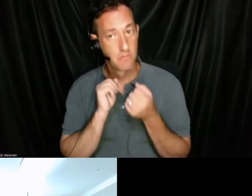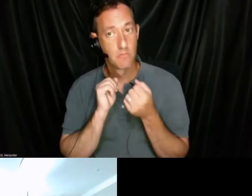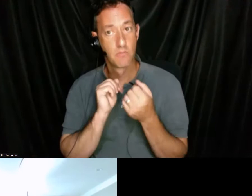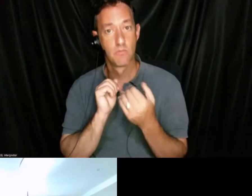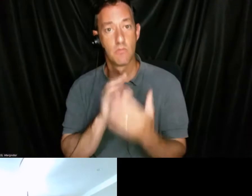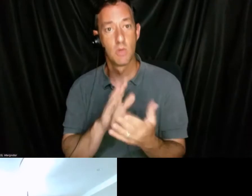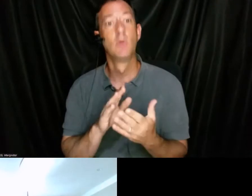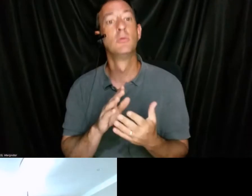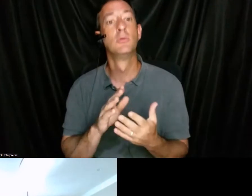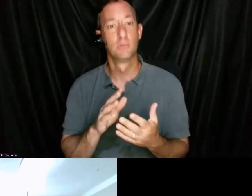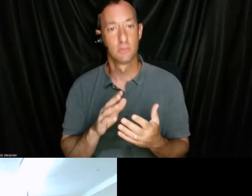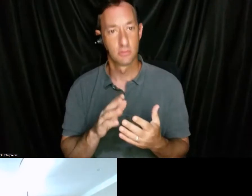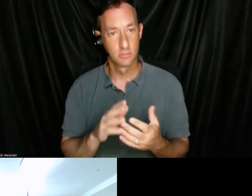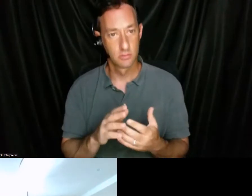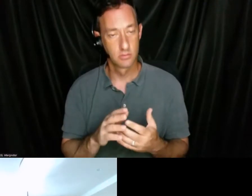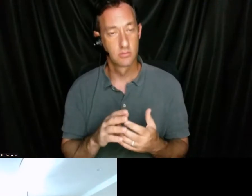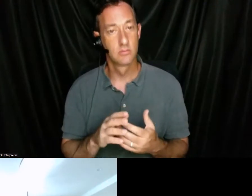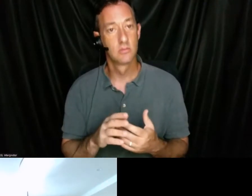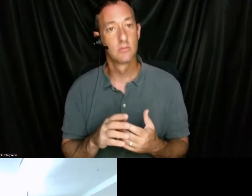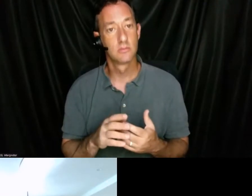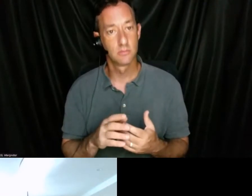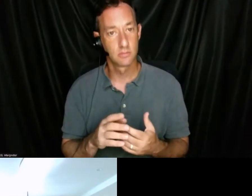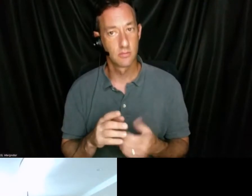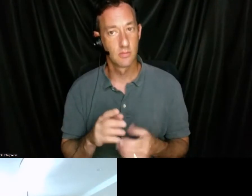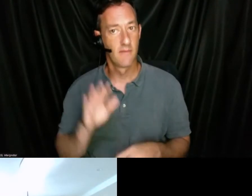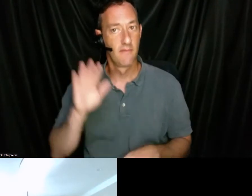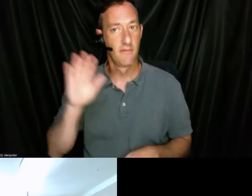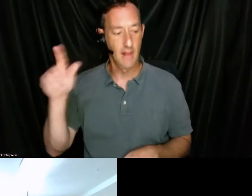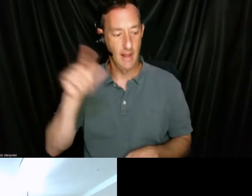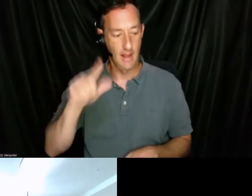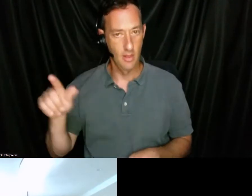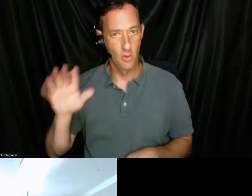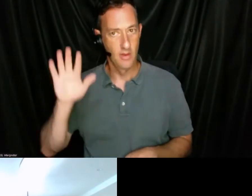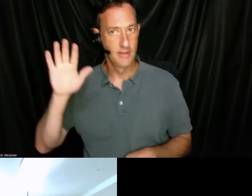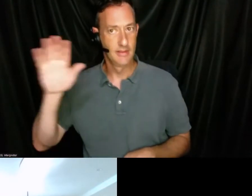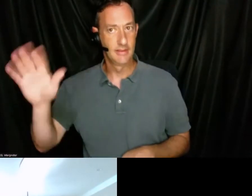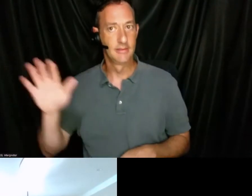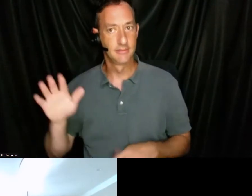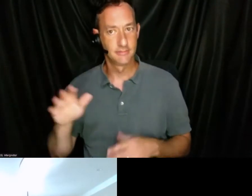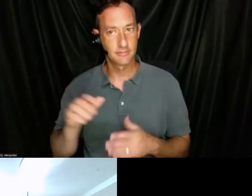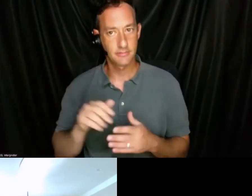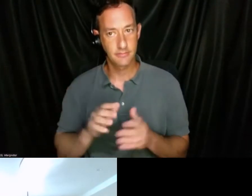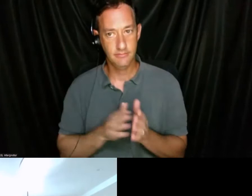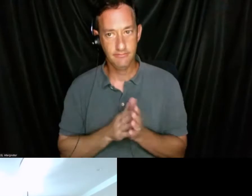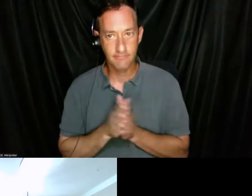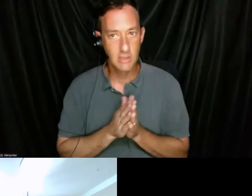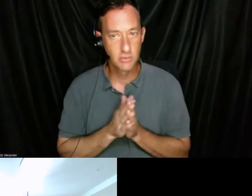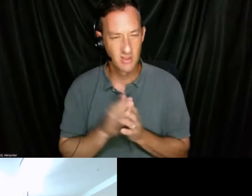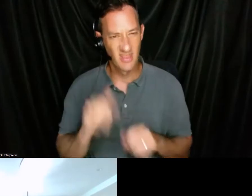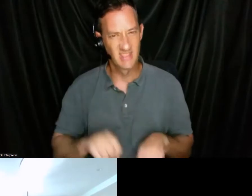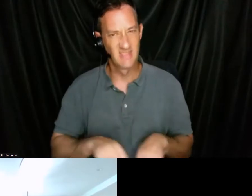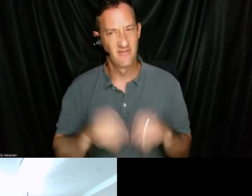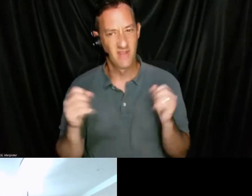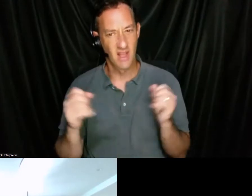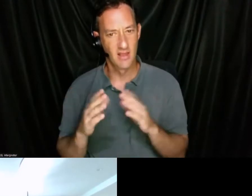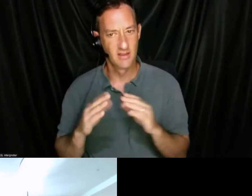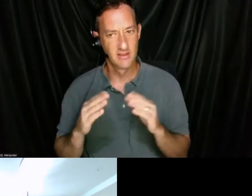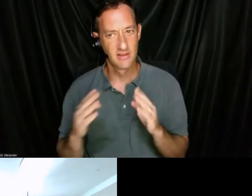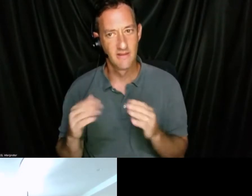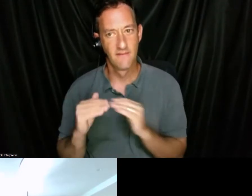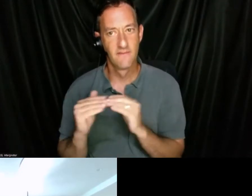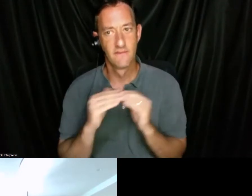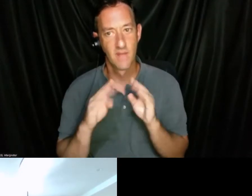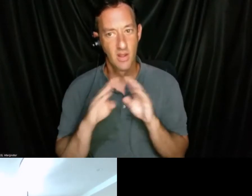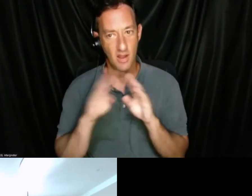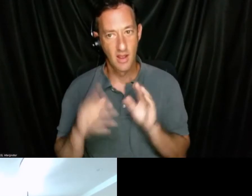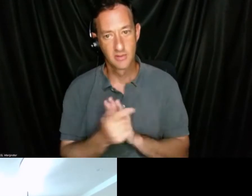of advancing any interest that the landlord might have, that's when you have a violation of the Fair Housing Act. Does that explain it a little bit better? That